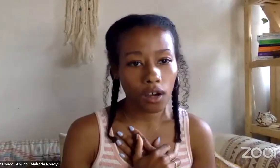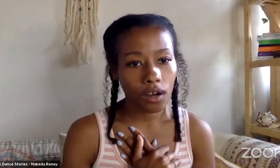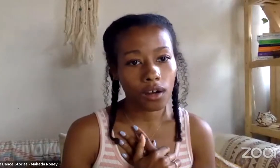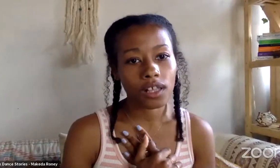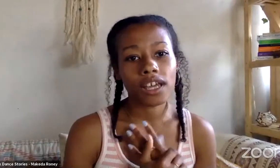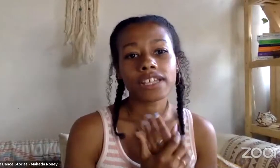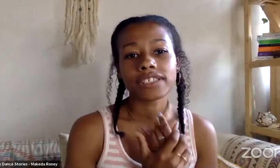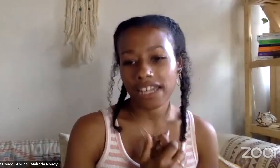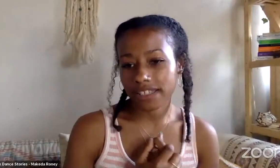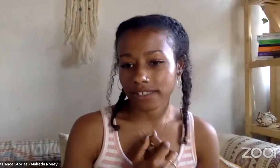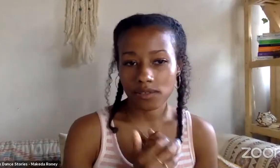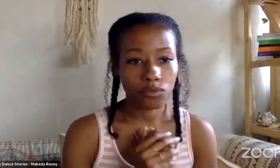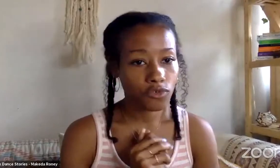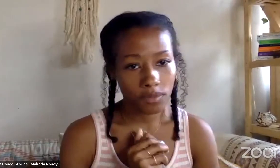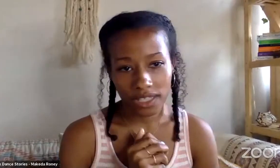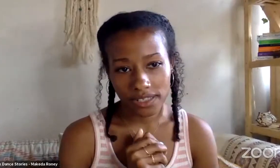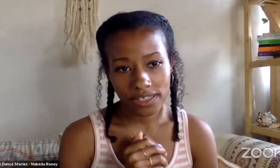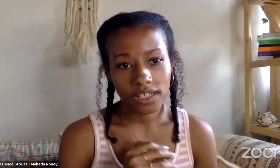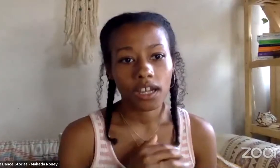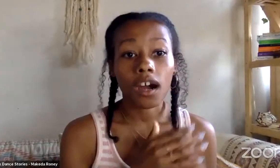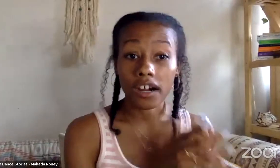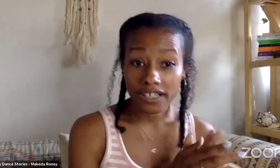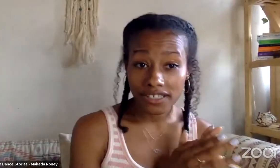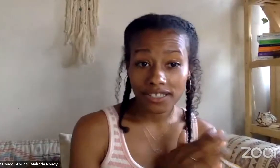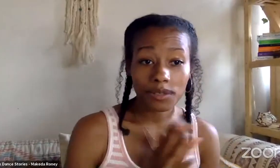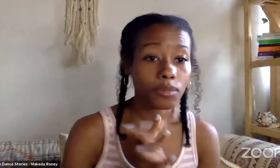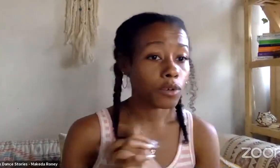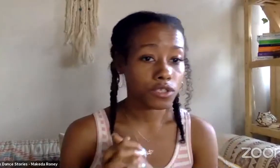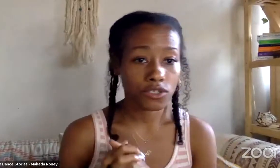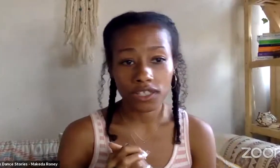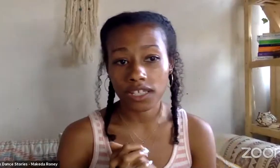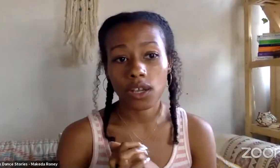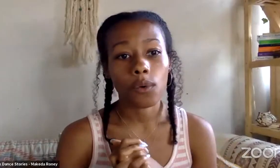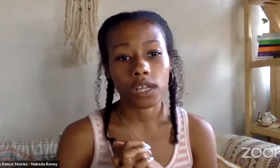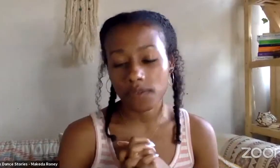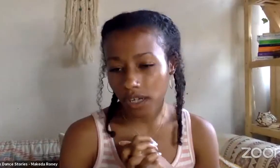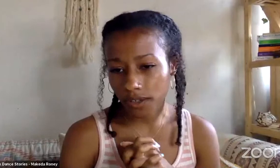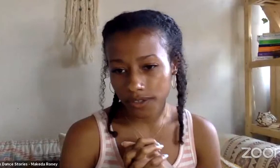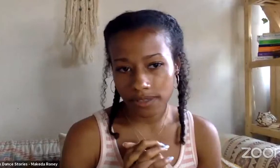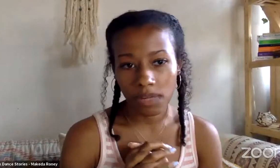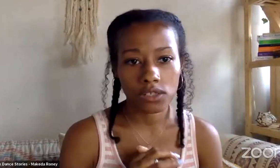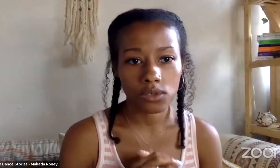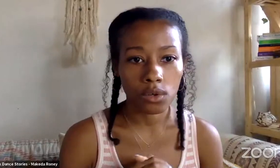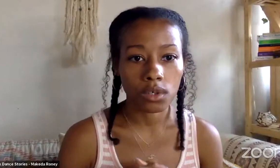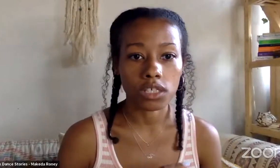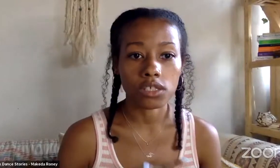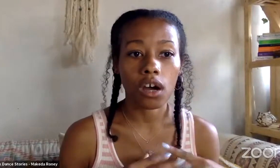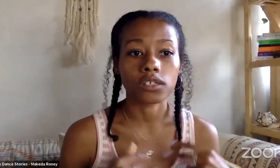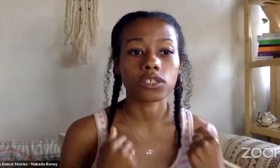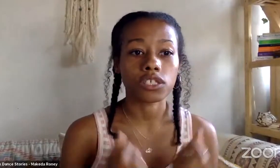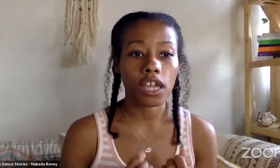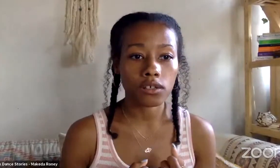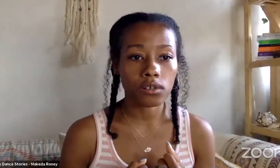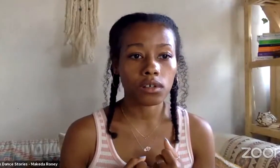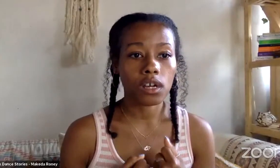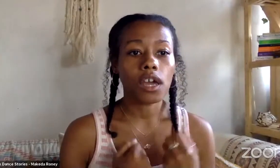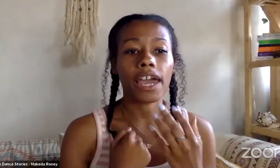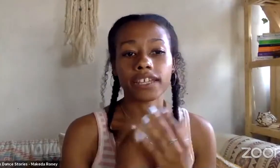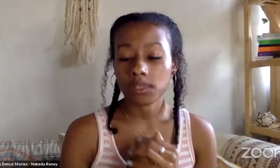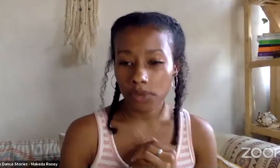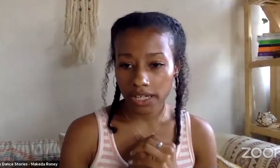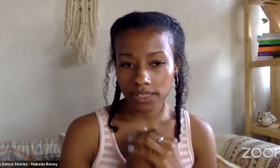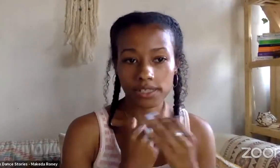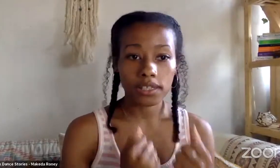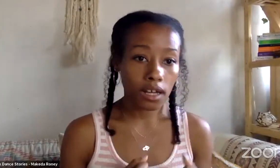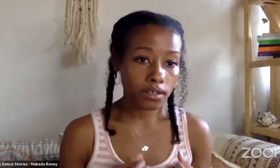what we call dance, movement, art, poetry, whatever else my soul is called to channel